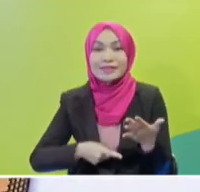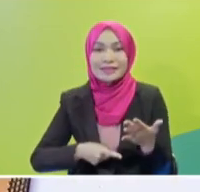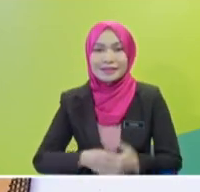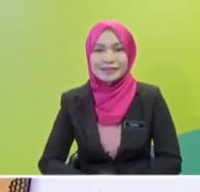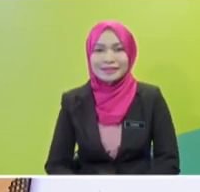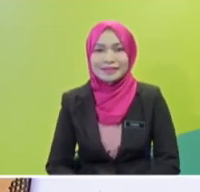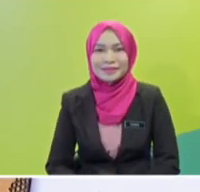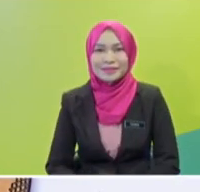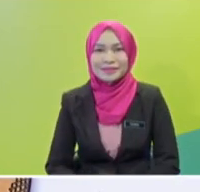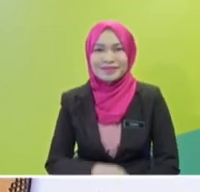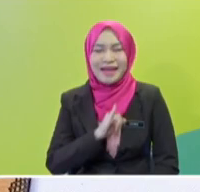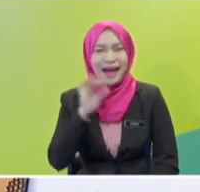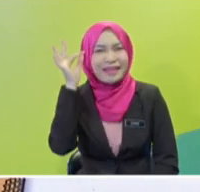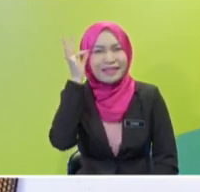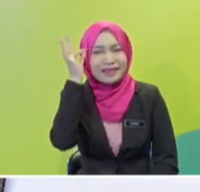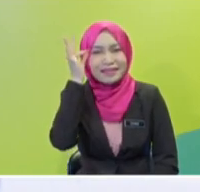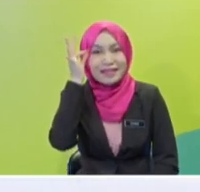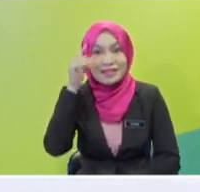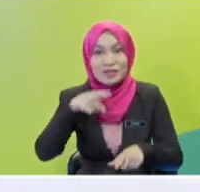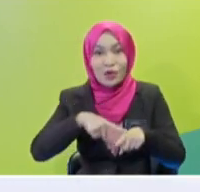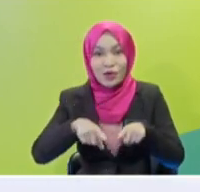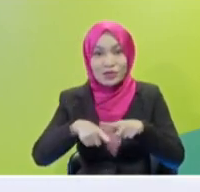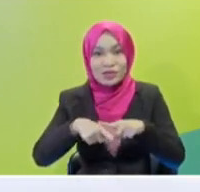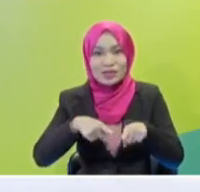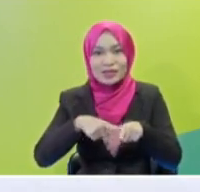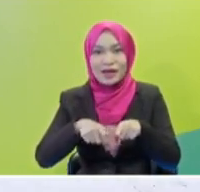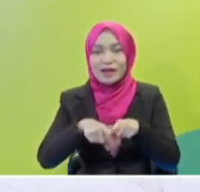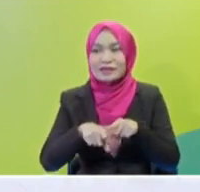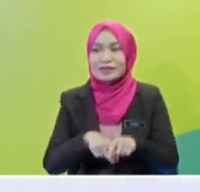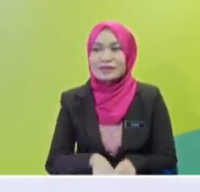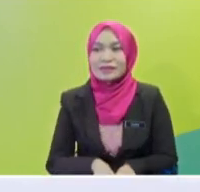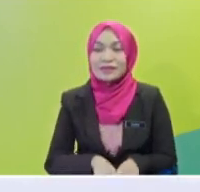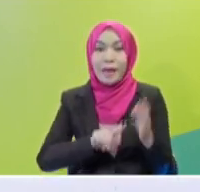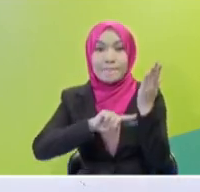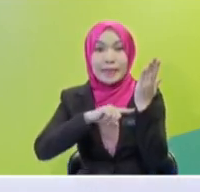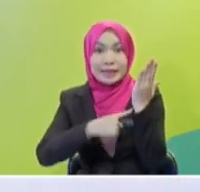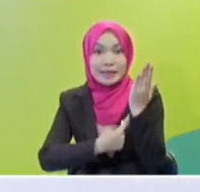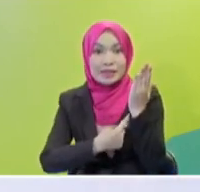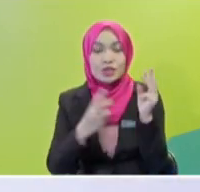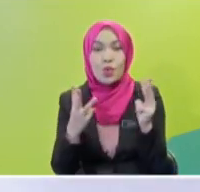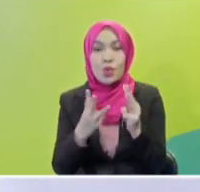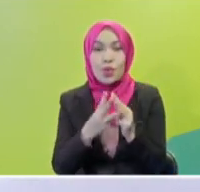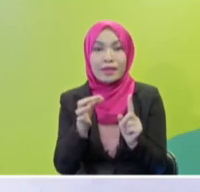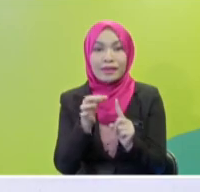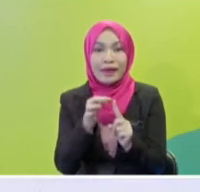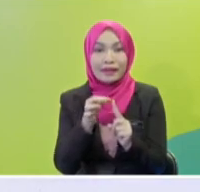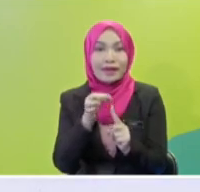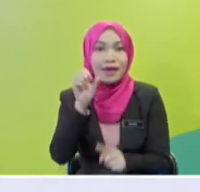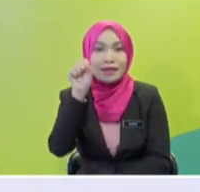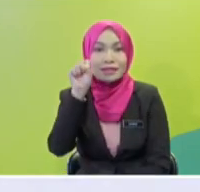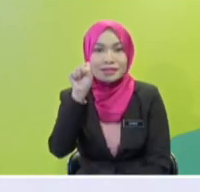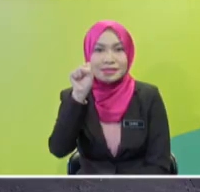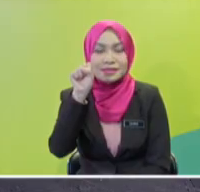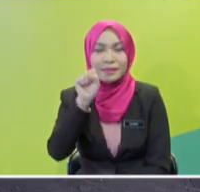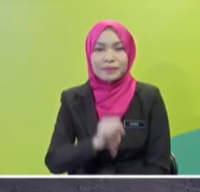Yes, you're socks, right. Socks. Yeah. Socks starts with the letter S. I think there is another